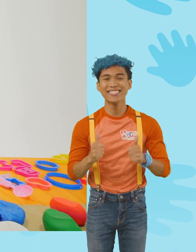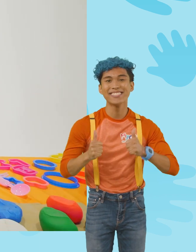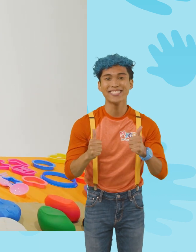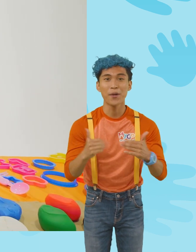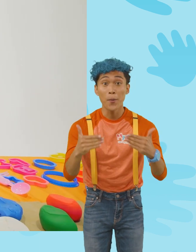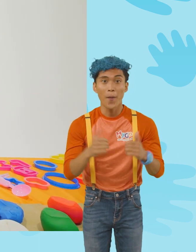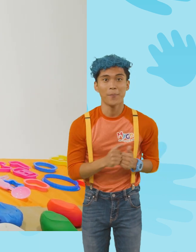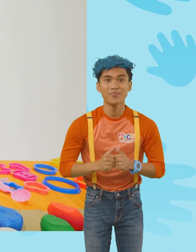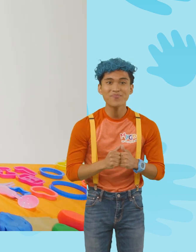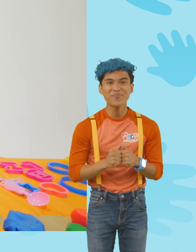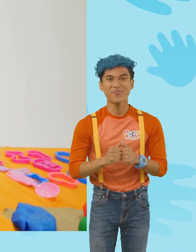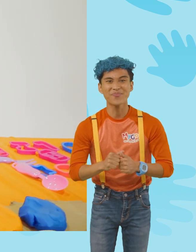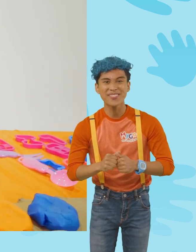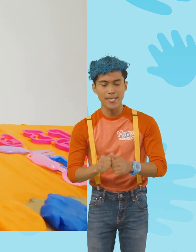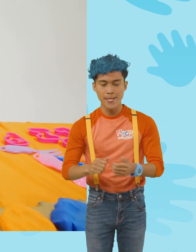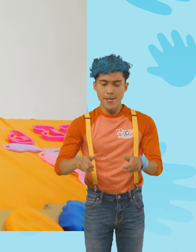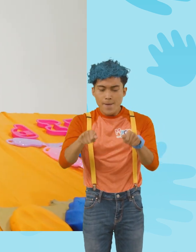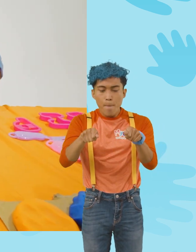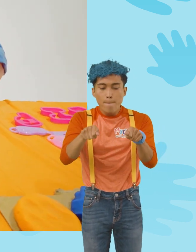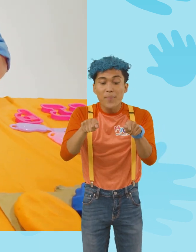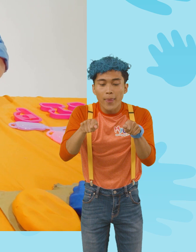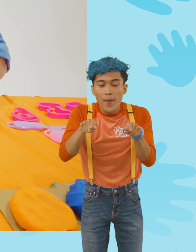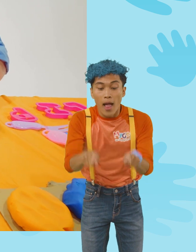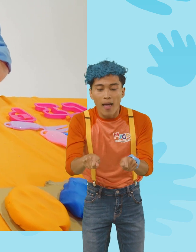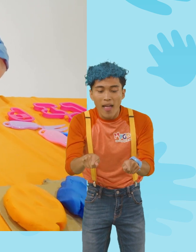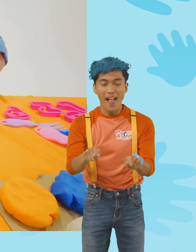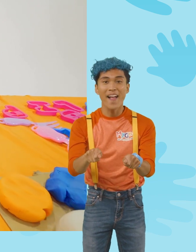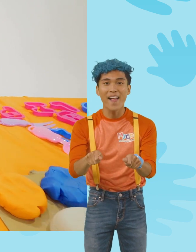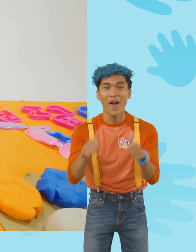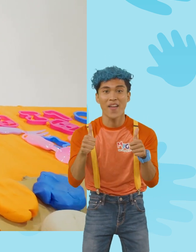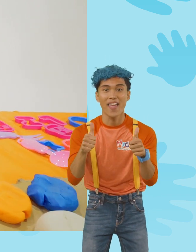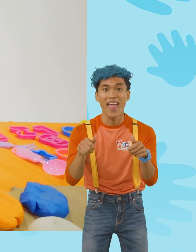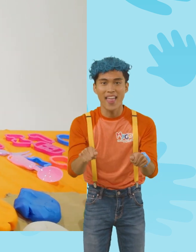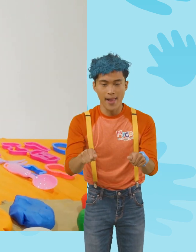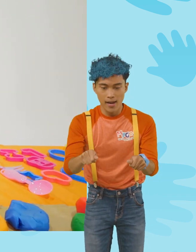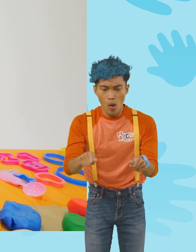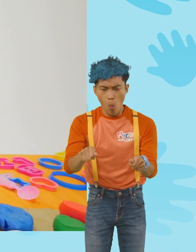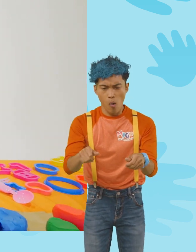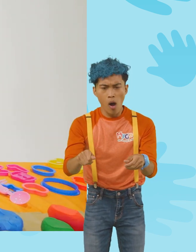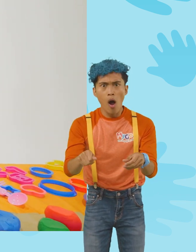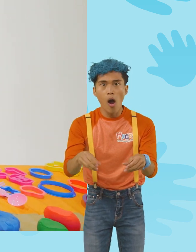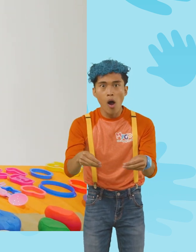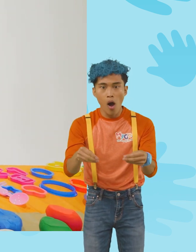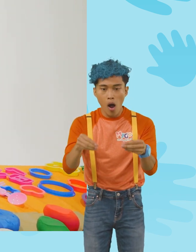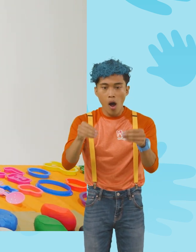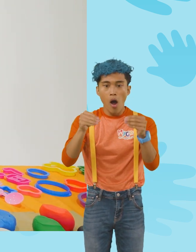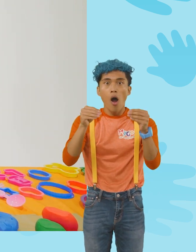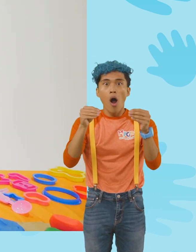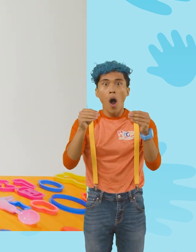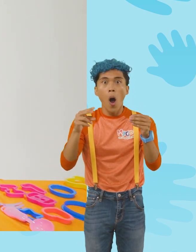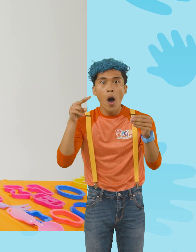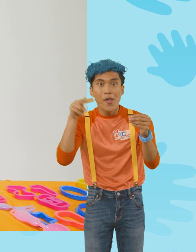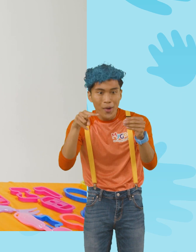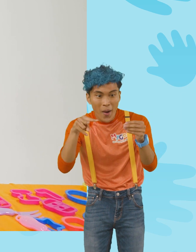Okay, here we go. All right, push it down. All right. Whoa, look at